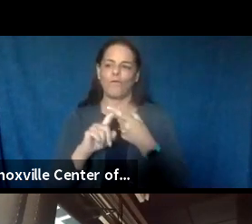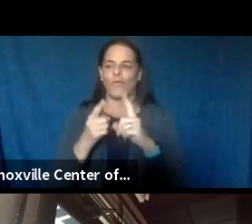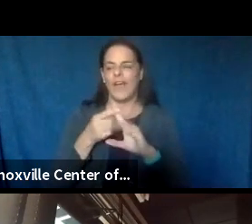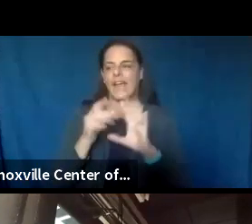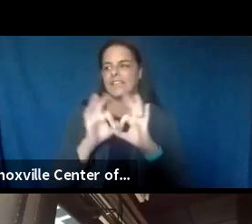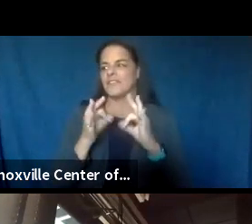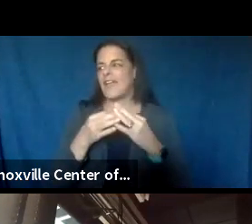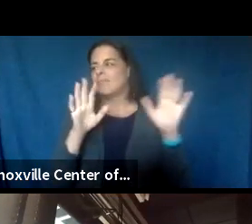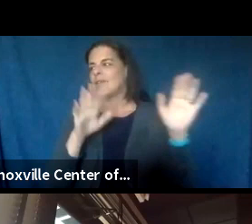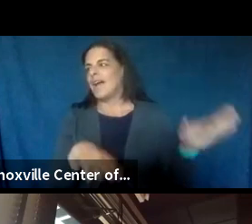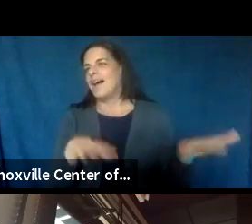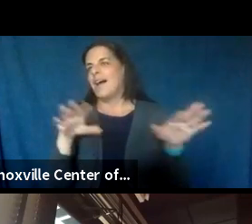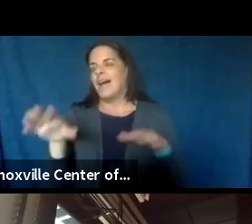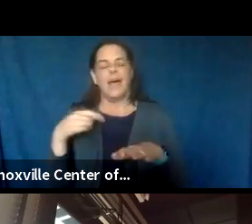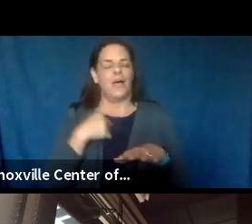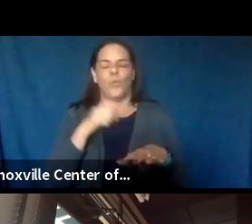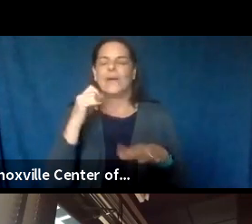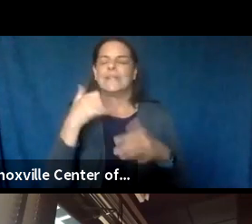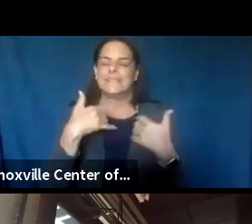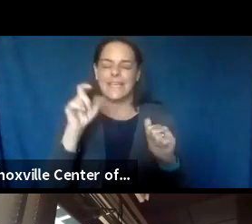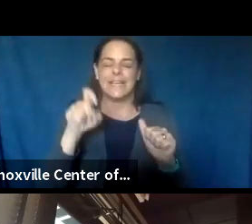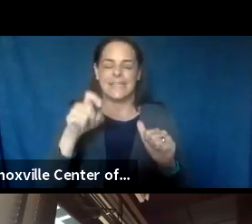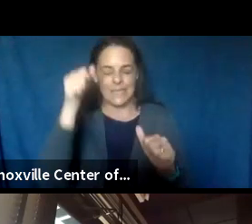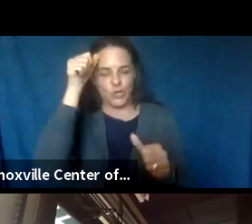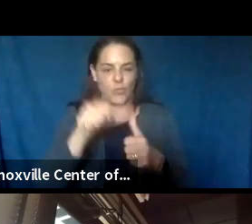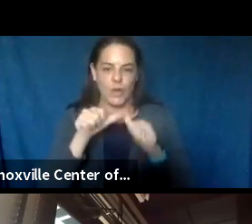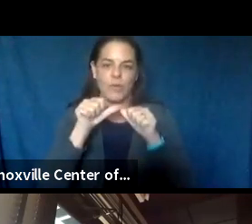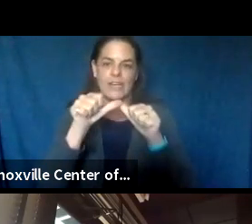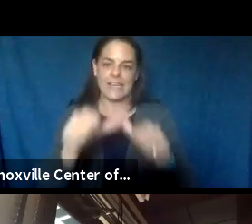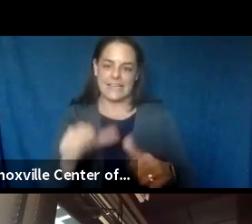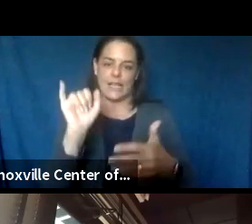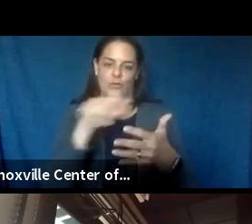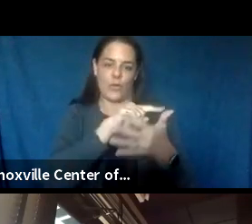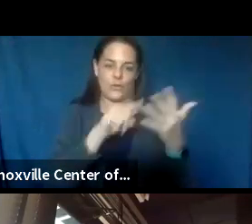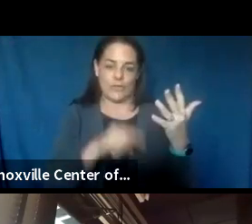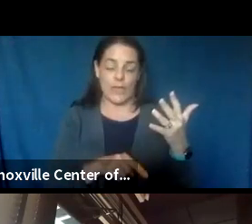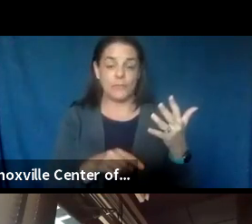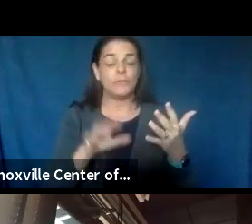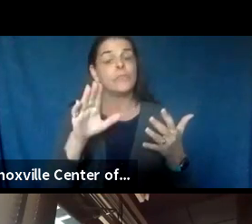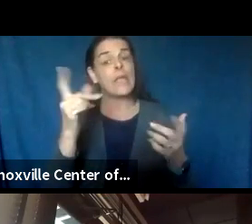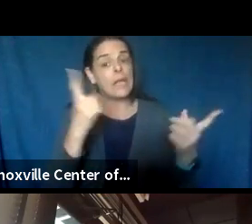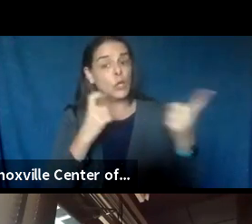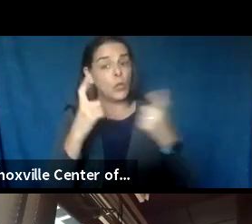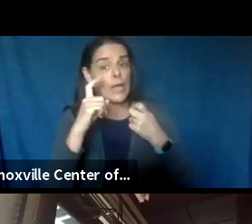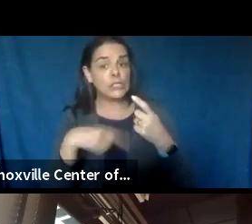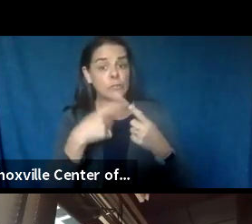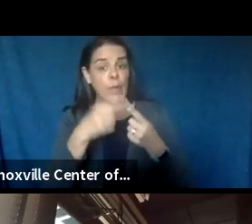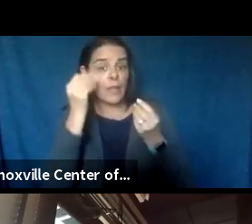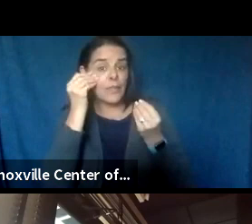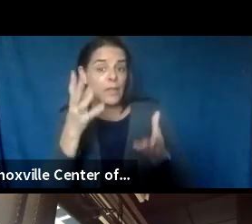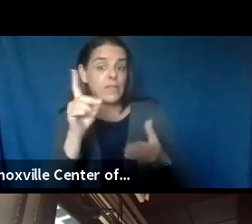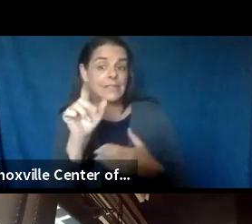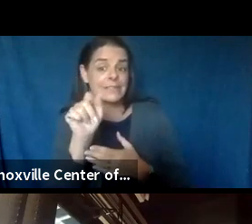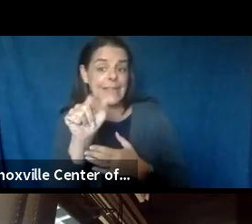need to remember to continue to practice those. So any questions about the data or the benchmarks?